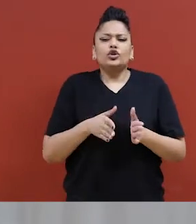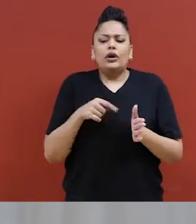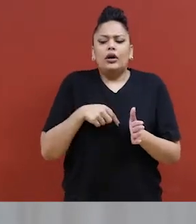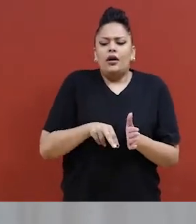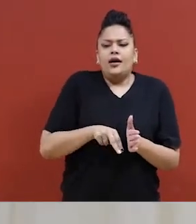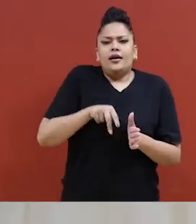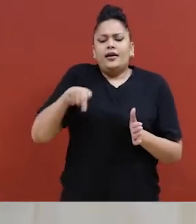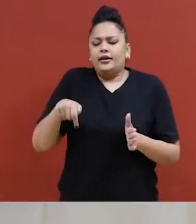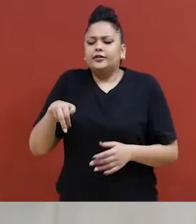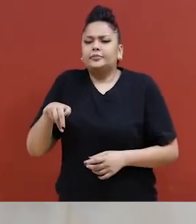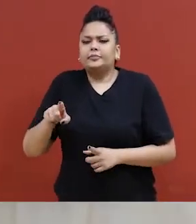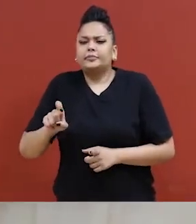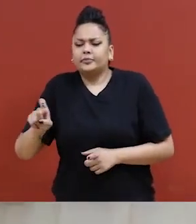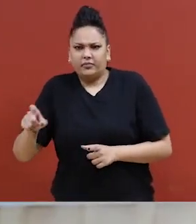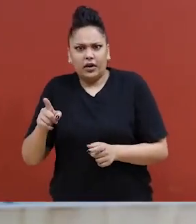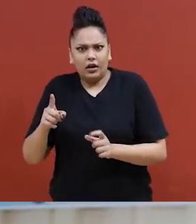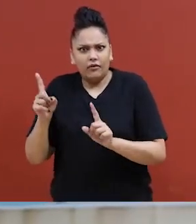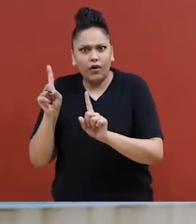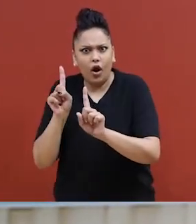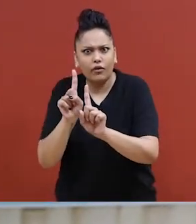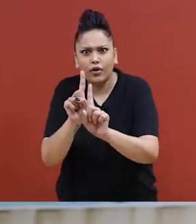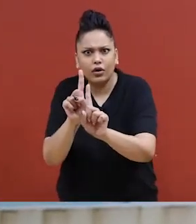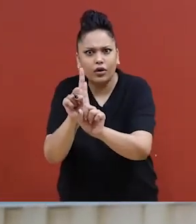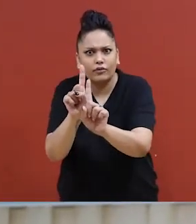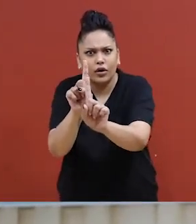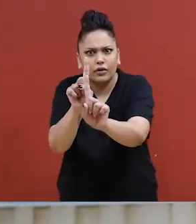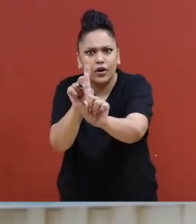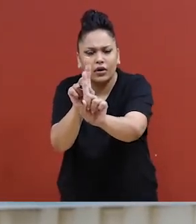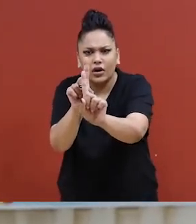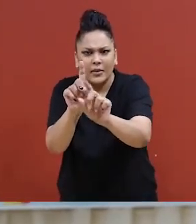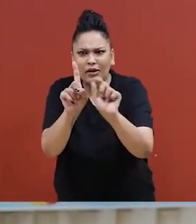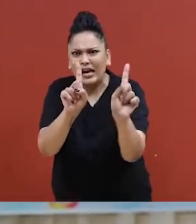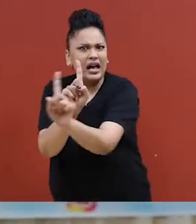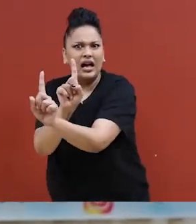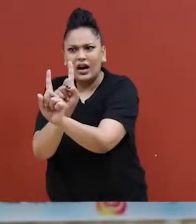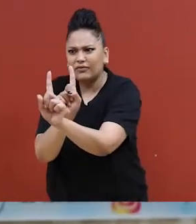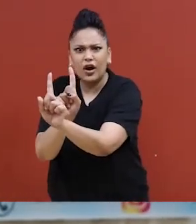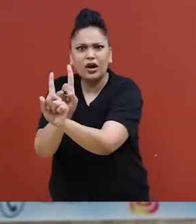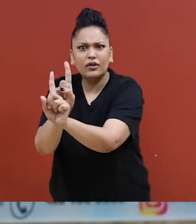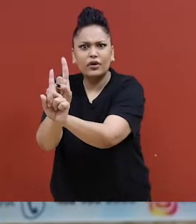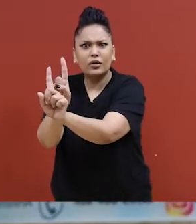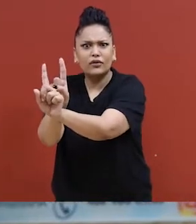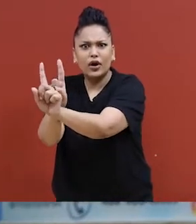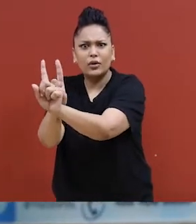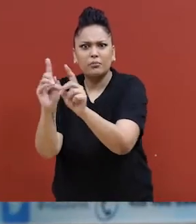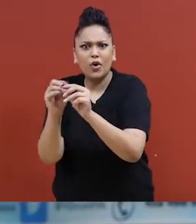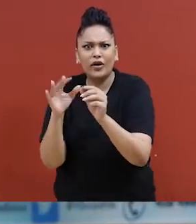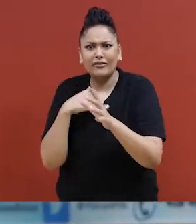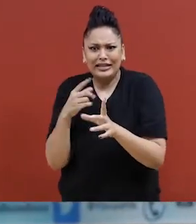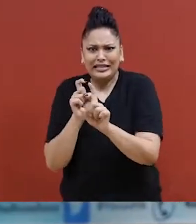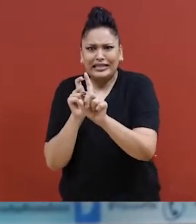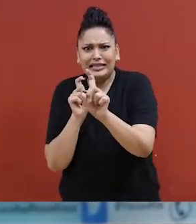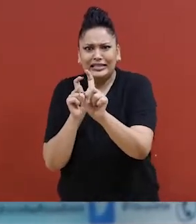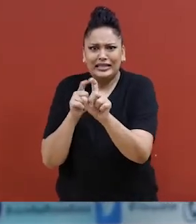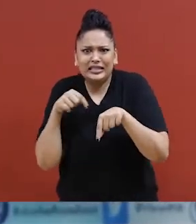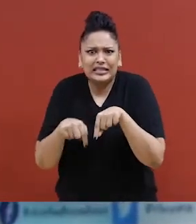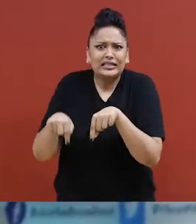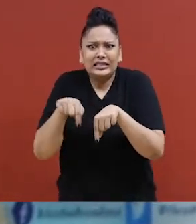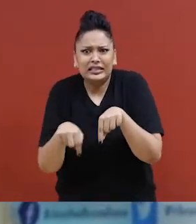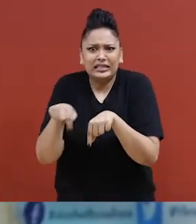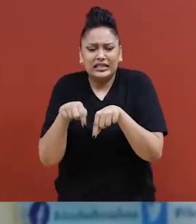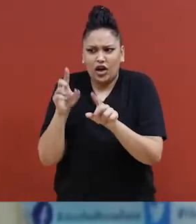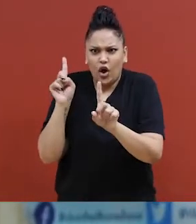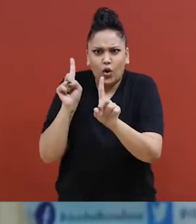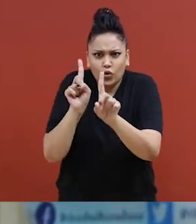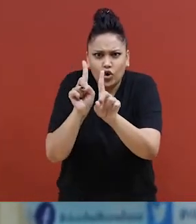he. She crossed again. So did he. He picked up his pace. He started coming closer and